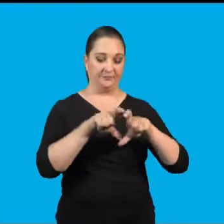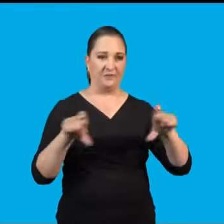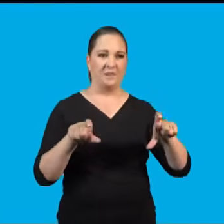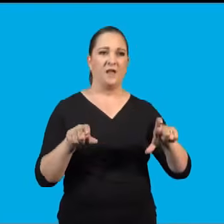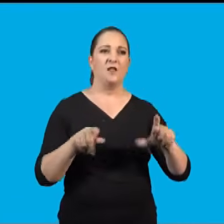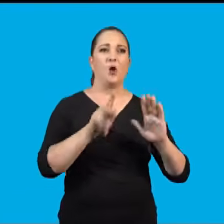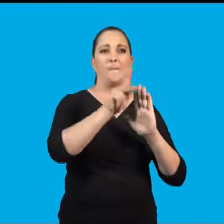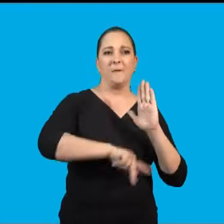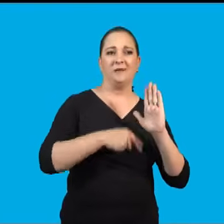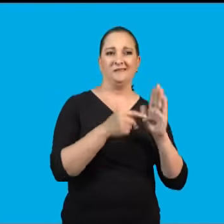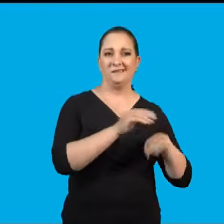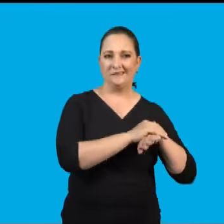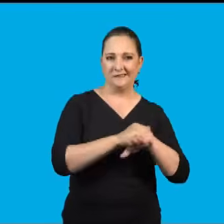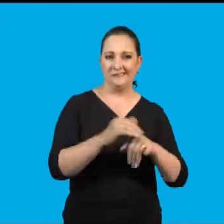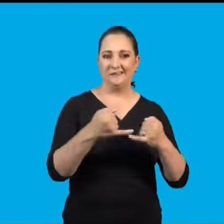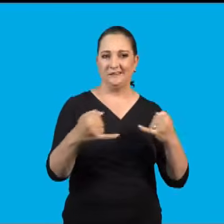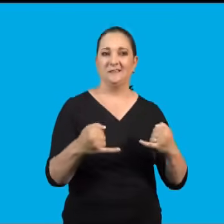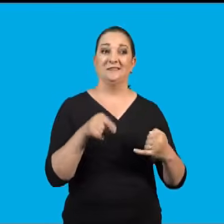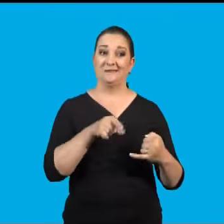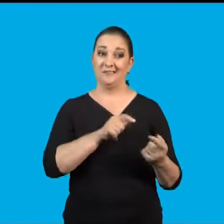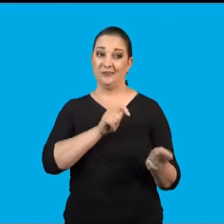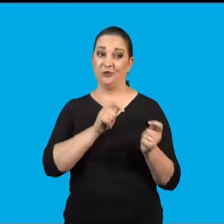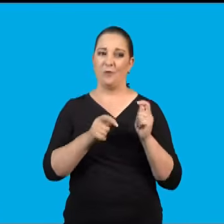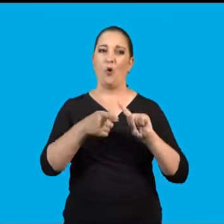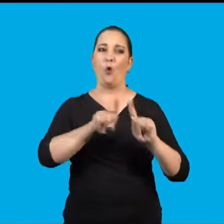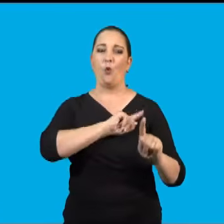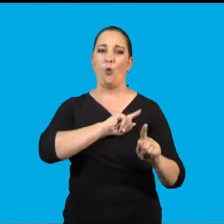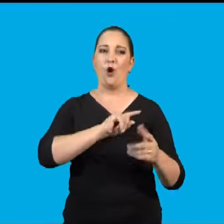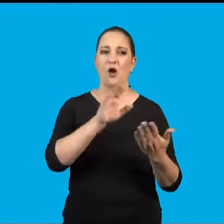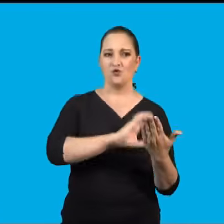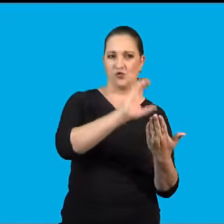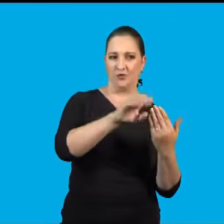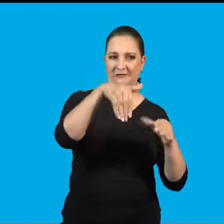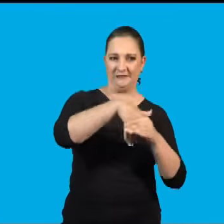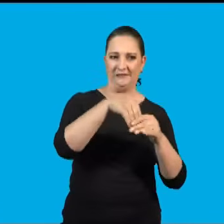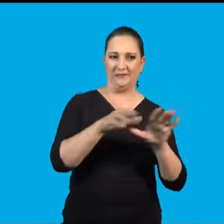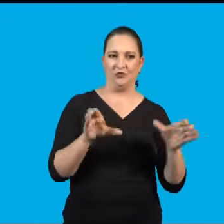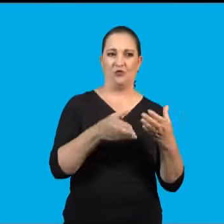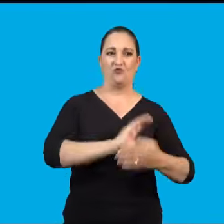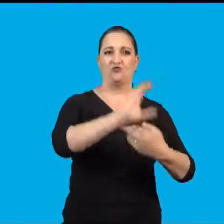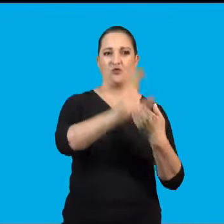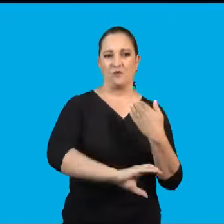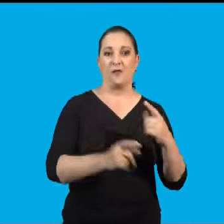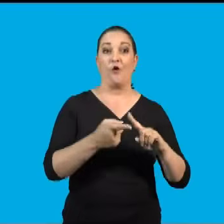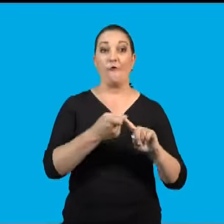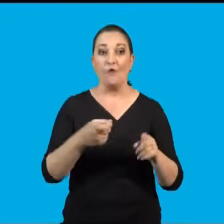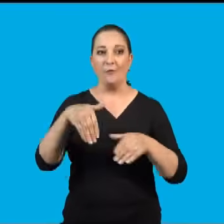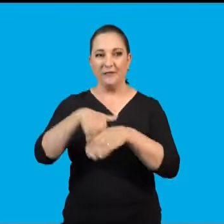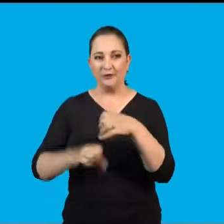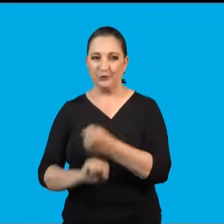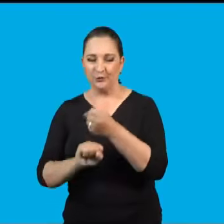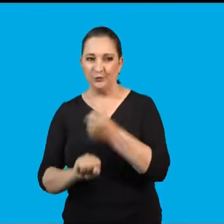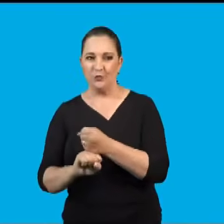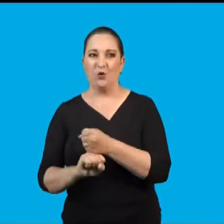launching conference, the Congress also came out in support of disinvestment or withdrawal of investment, so